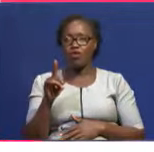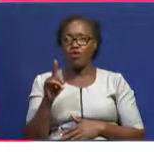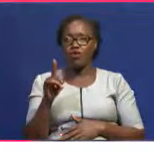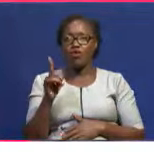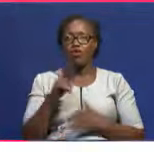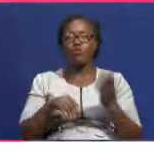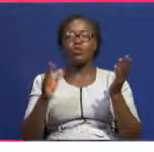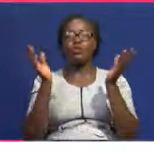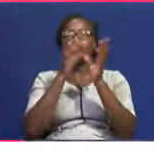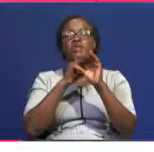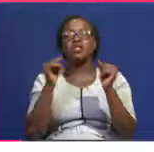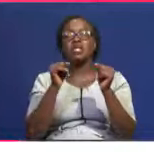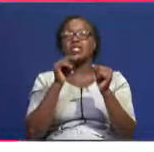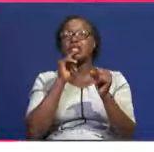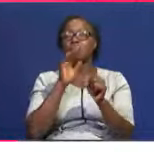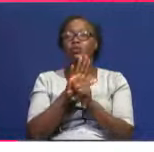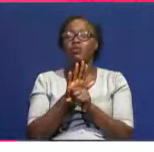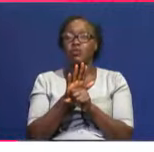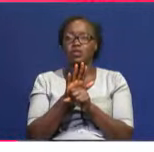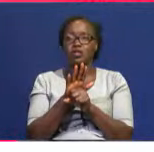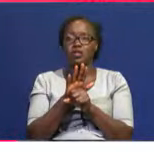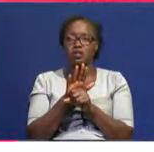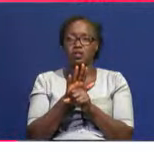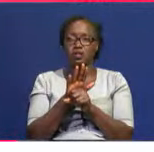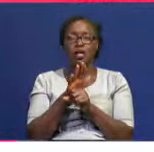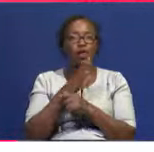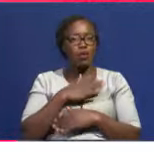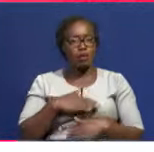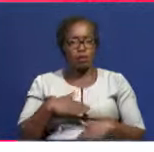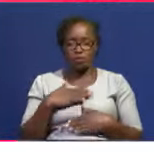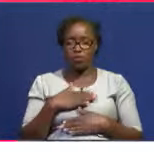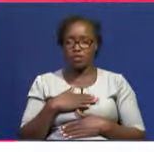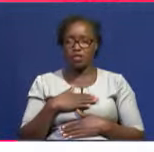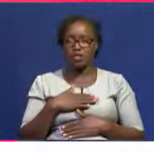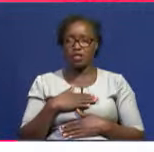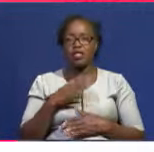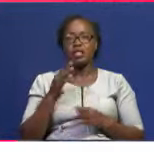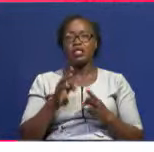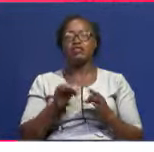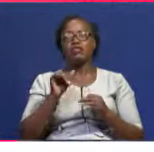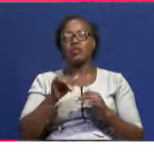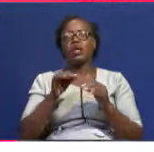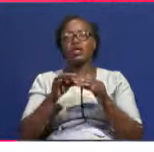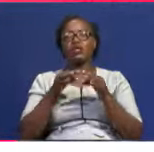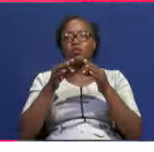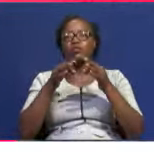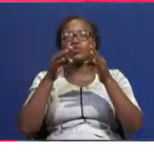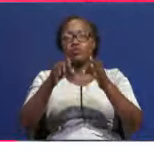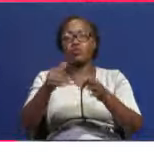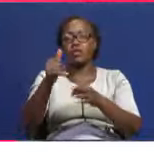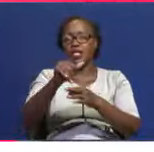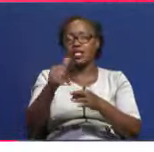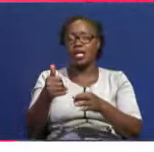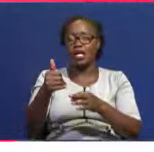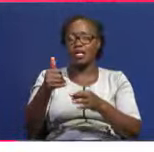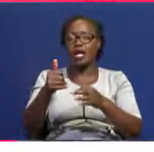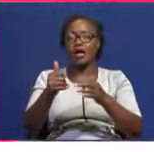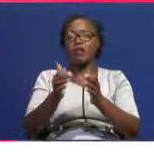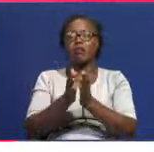what the president has promised, please, if you can postpone any other mass